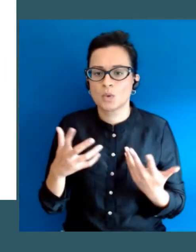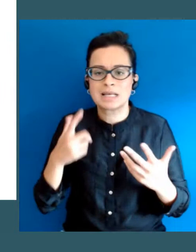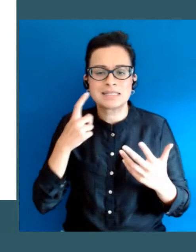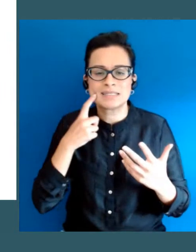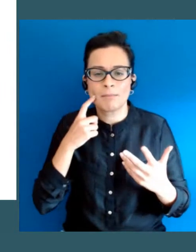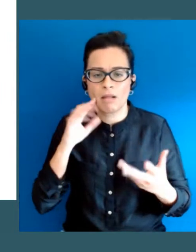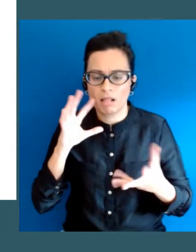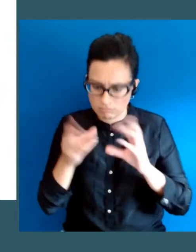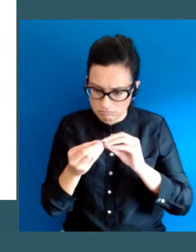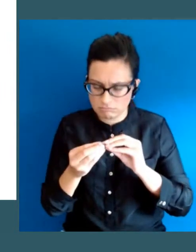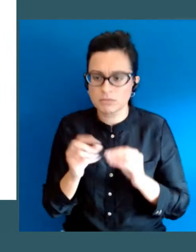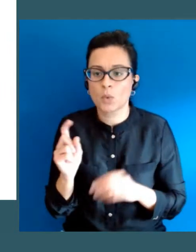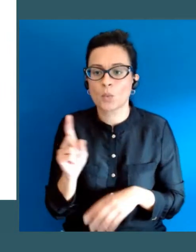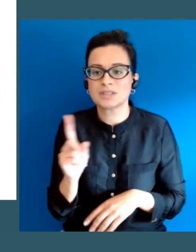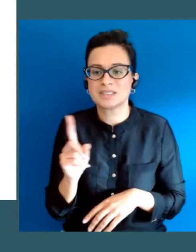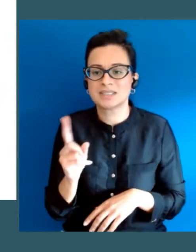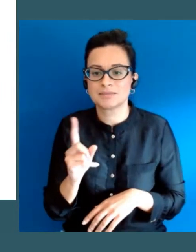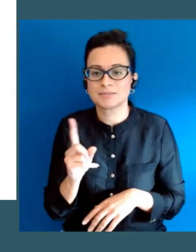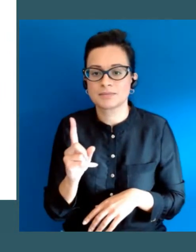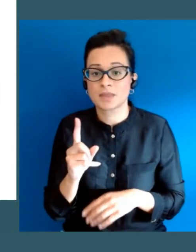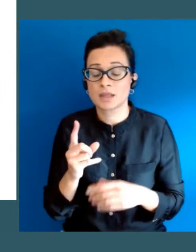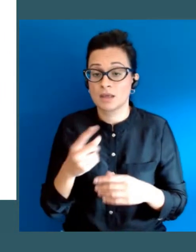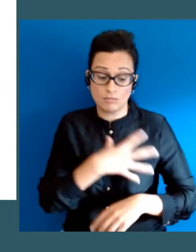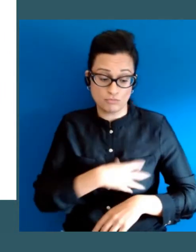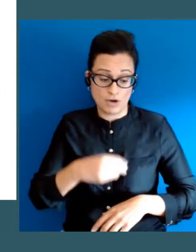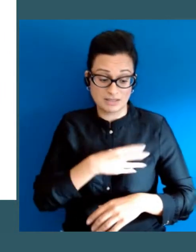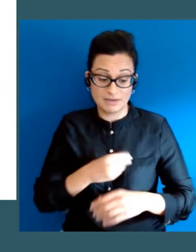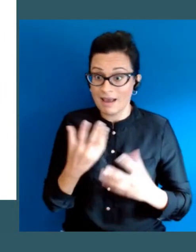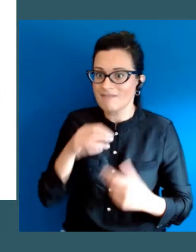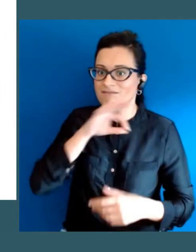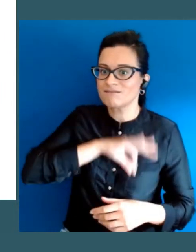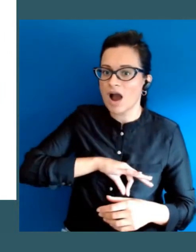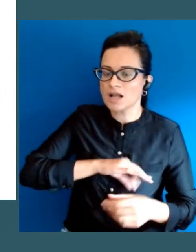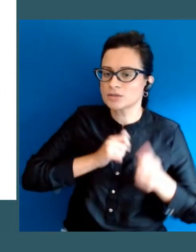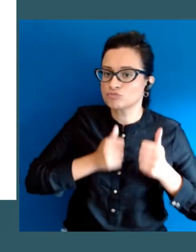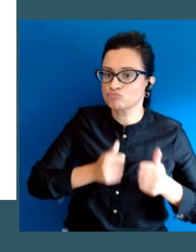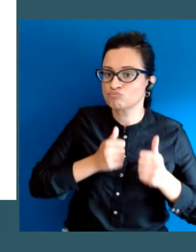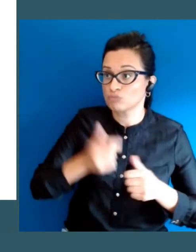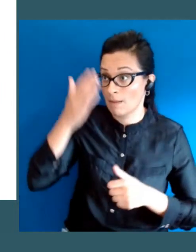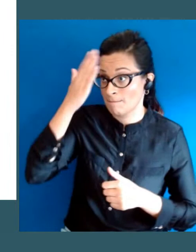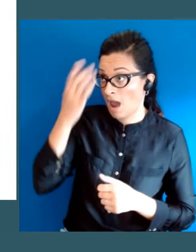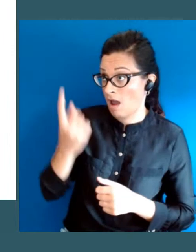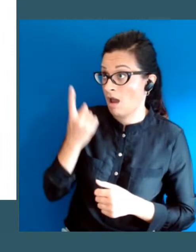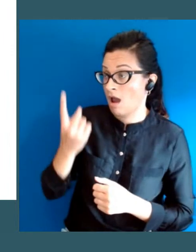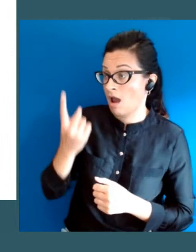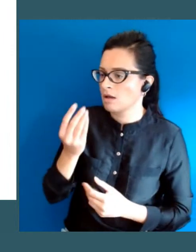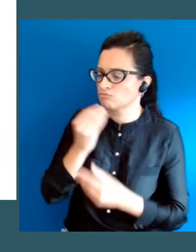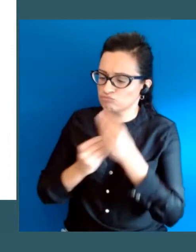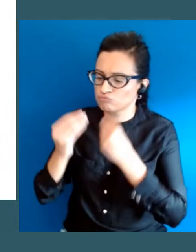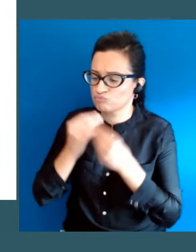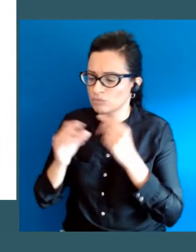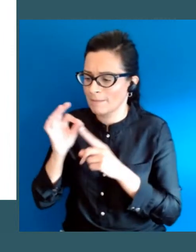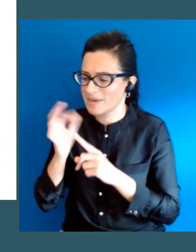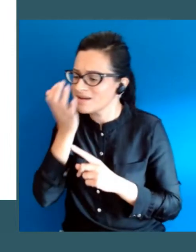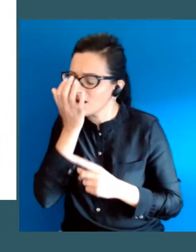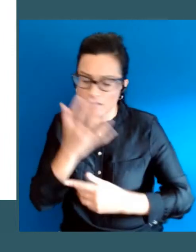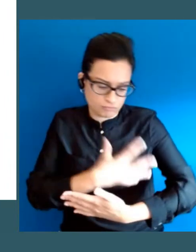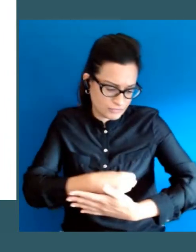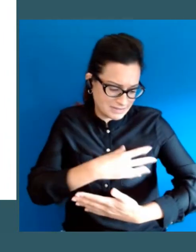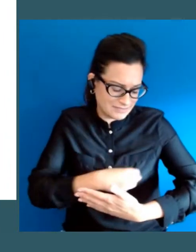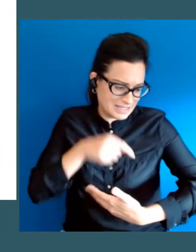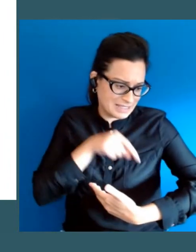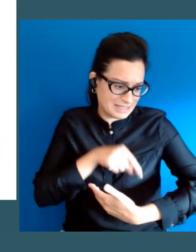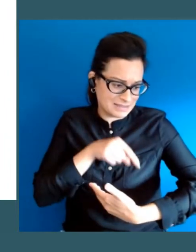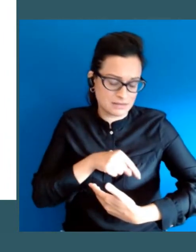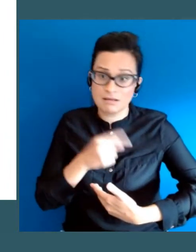that breastfeeding offers advantage. And if the mother's consuming peanut whilst breastfeeding, then that has